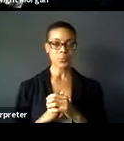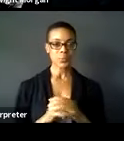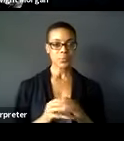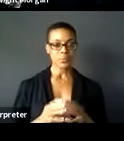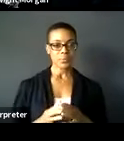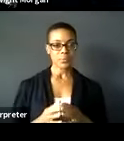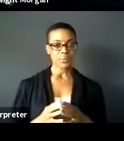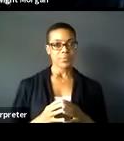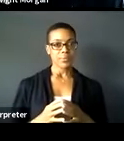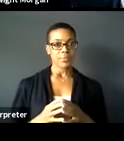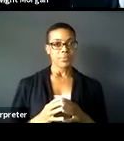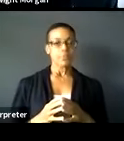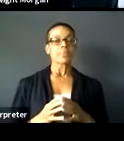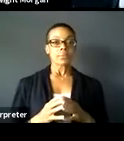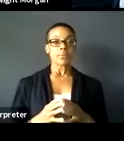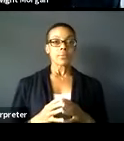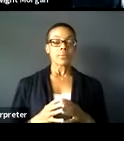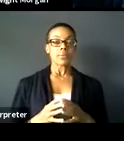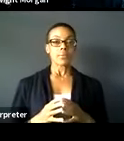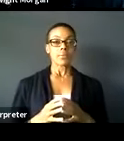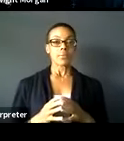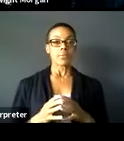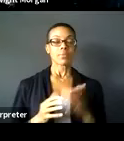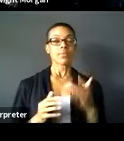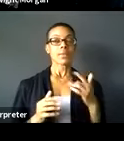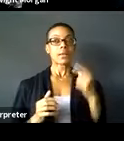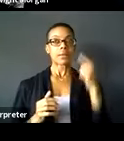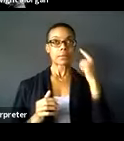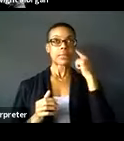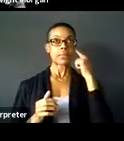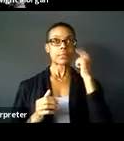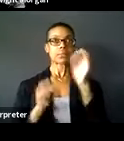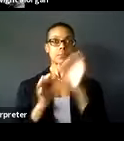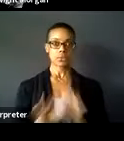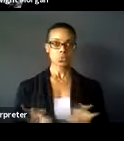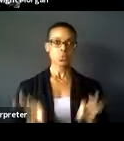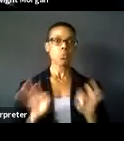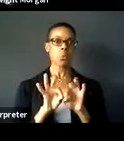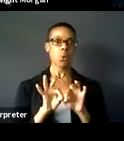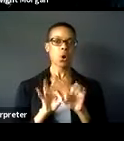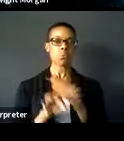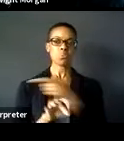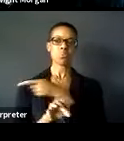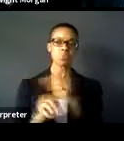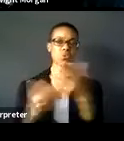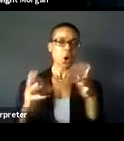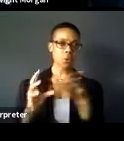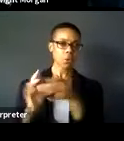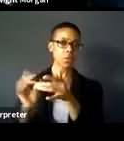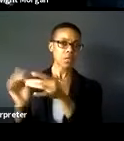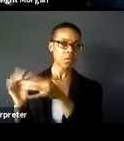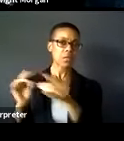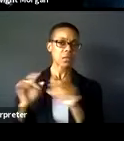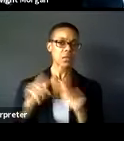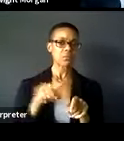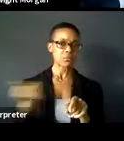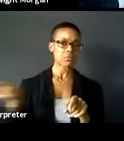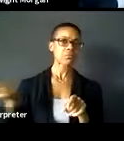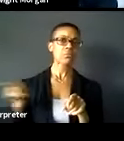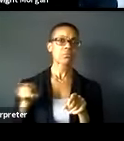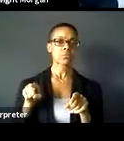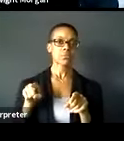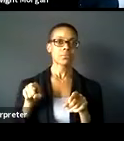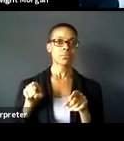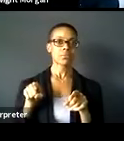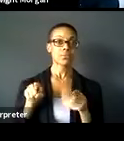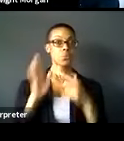And I think it's really important, as everybody already have mentioned, that the